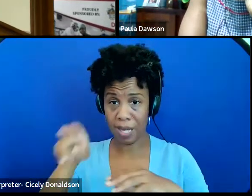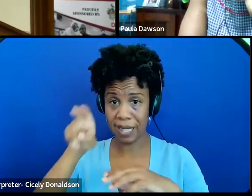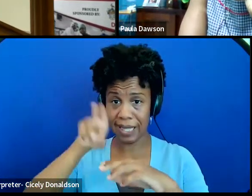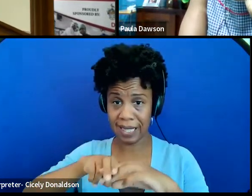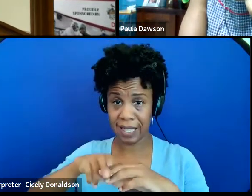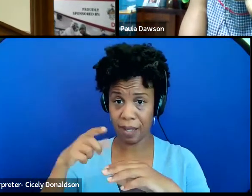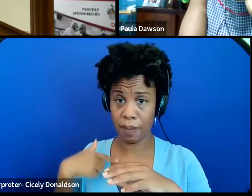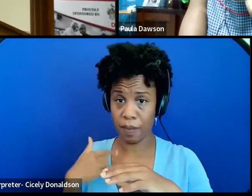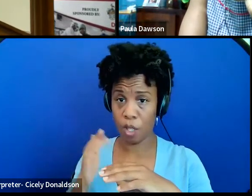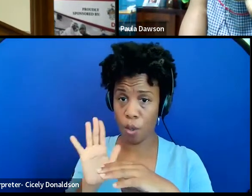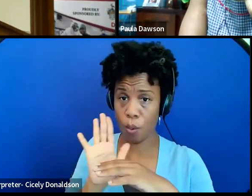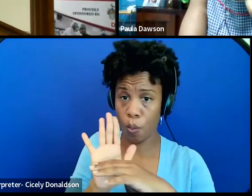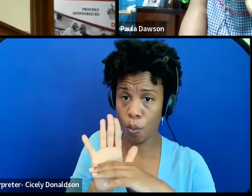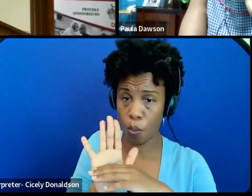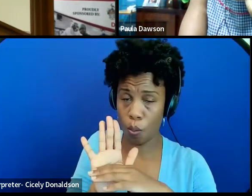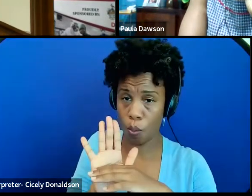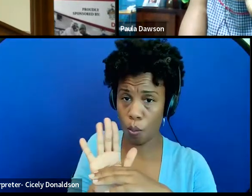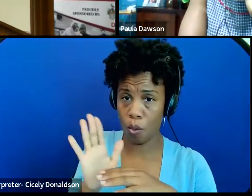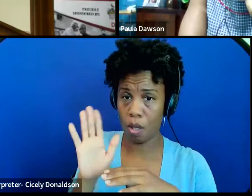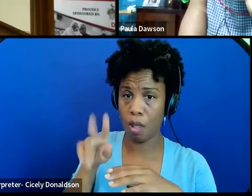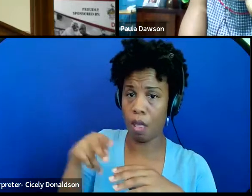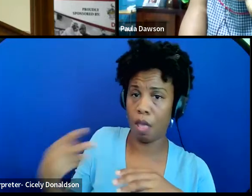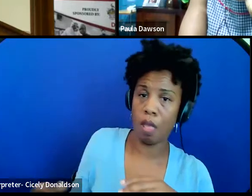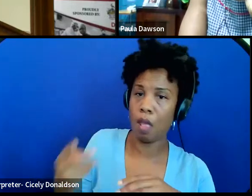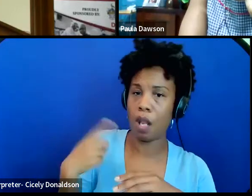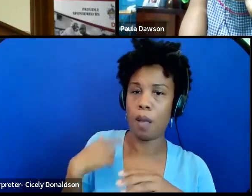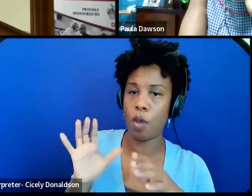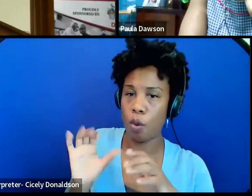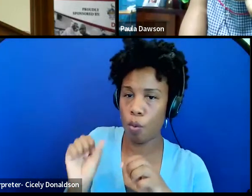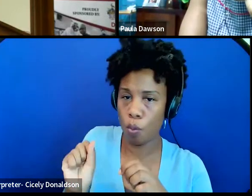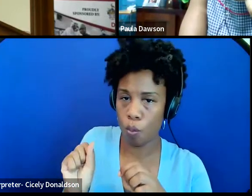is unable to fold her legs.